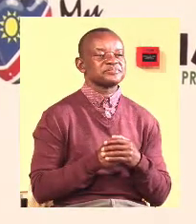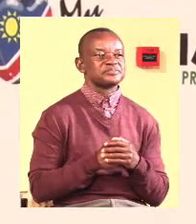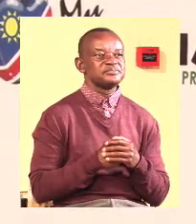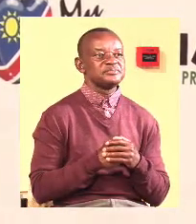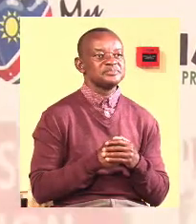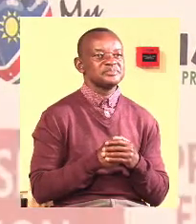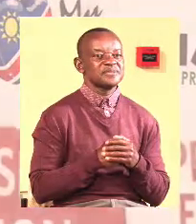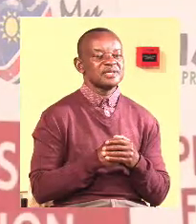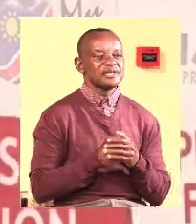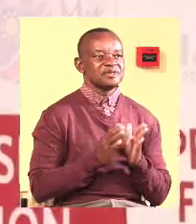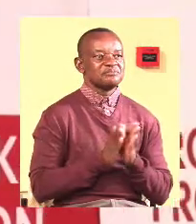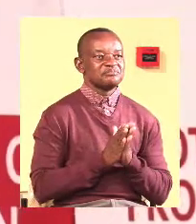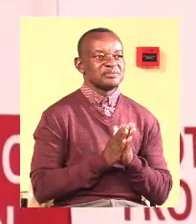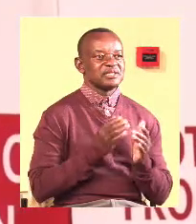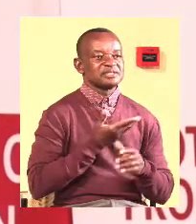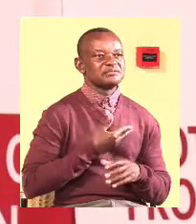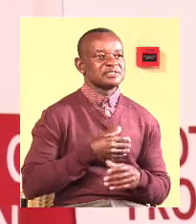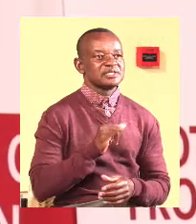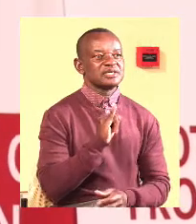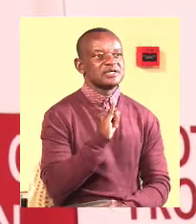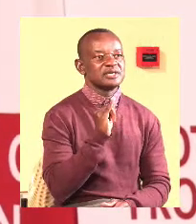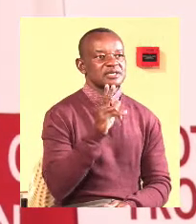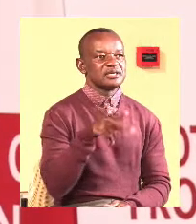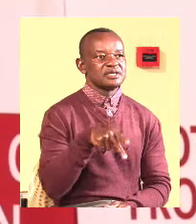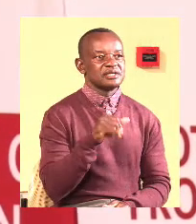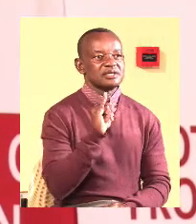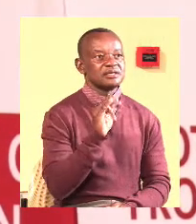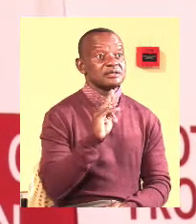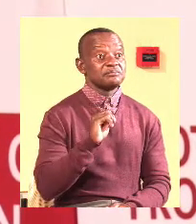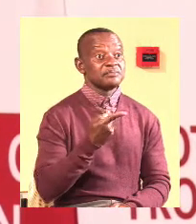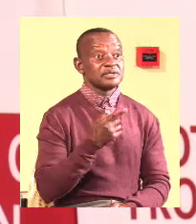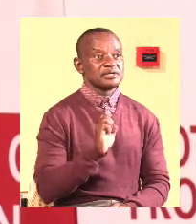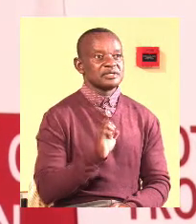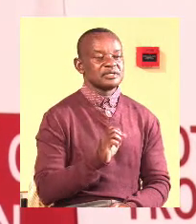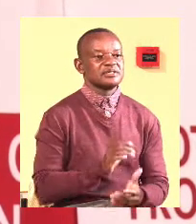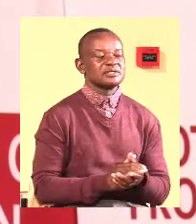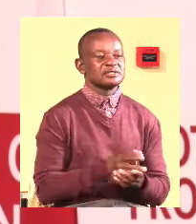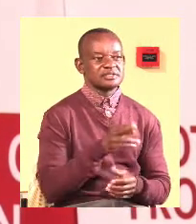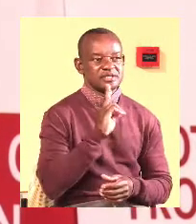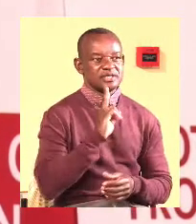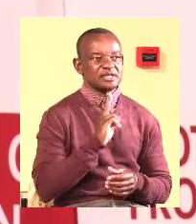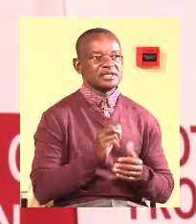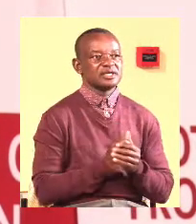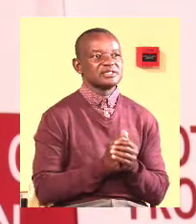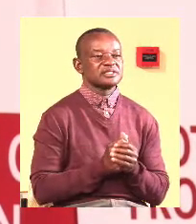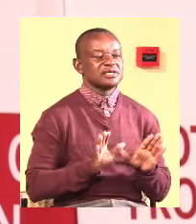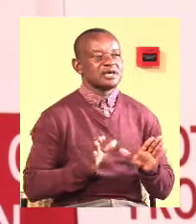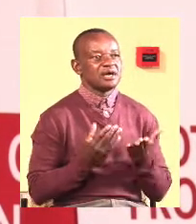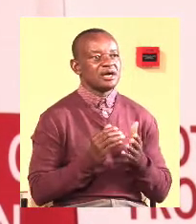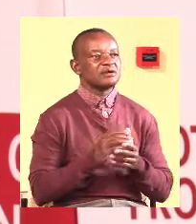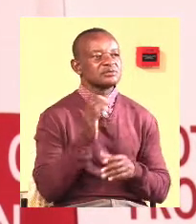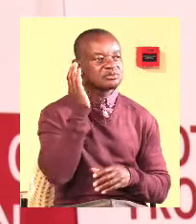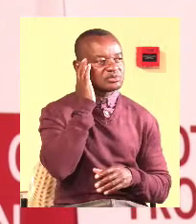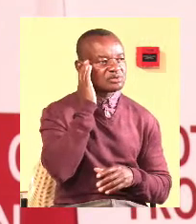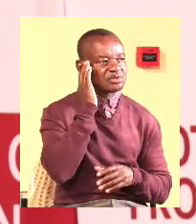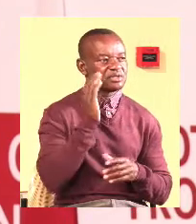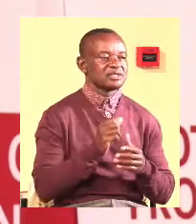public, how do you ensure the community health workers are giving quality information out